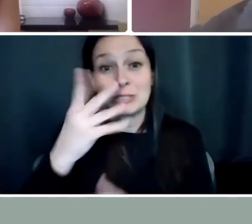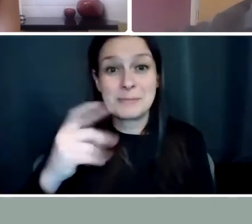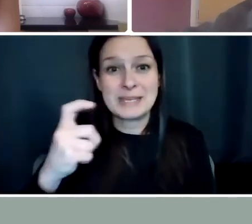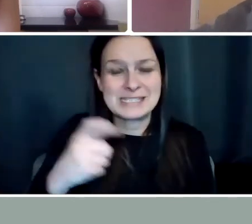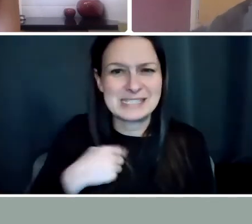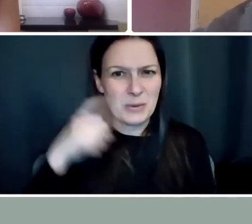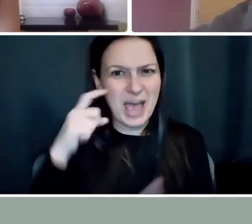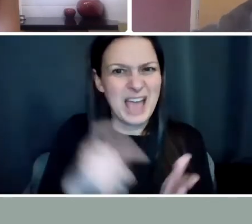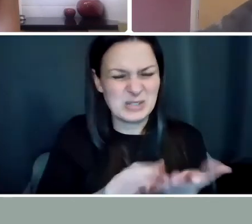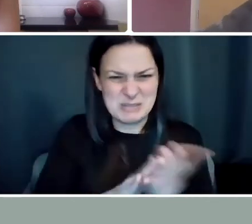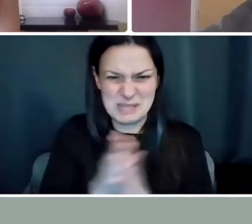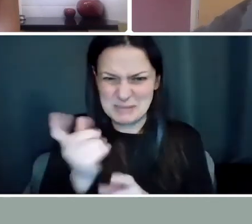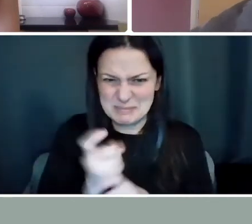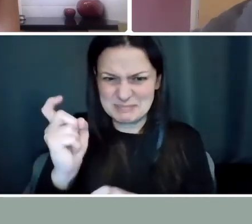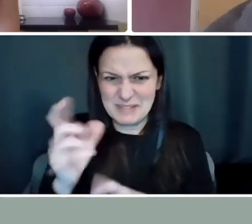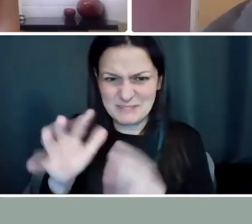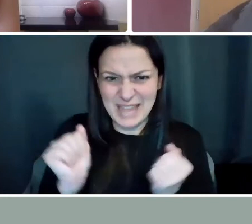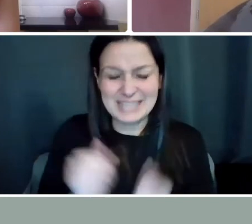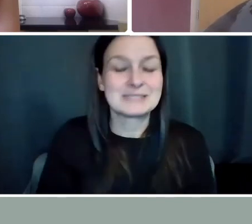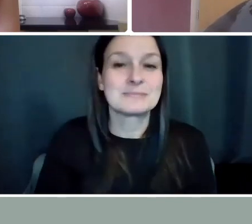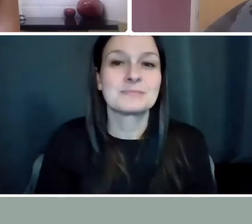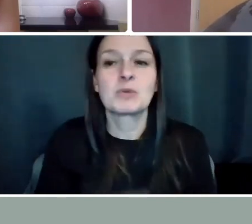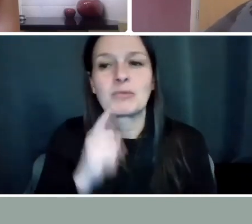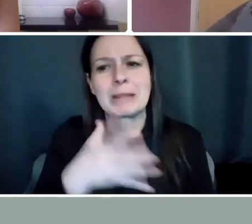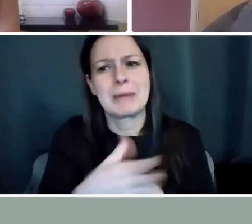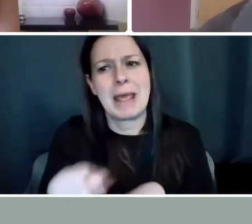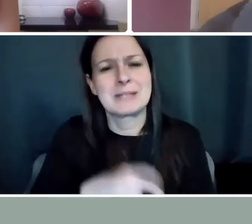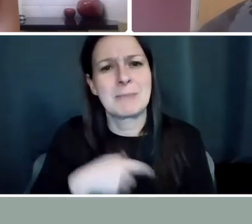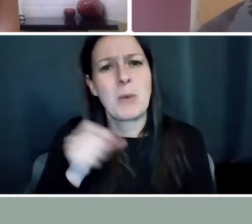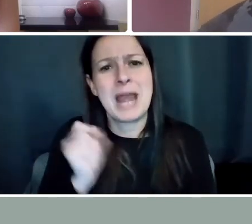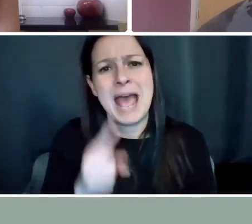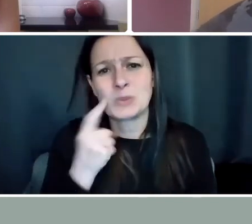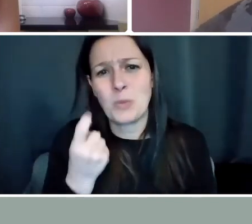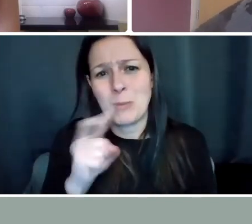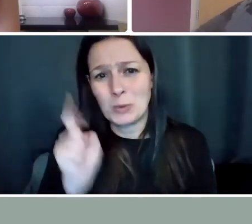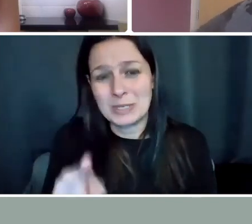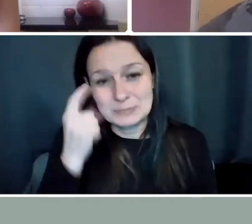certainly notice it goes bad. But I want to ask, we're really running out of time, but I want to ask you this question.